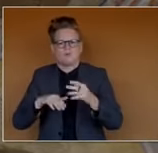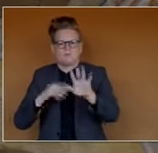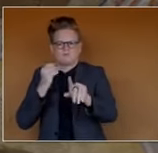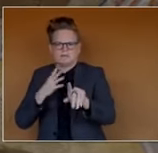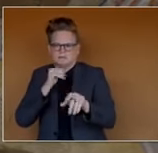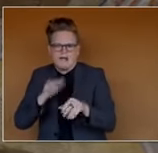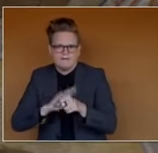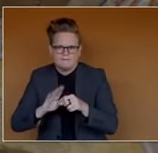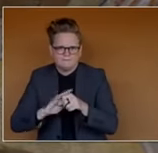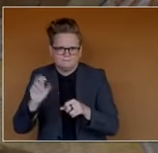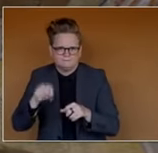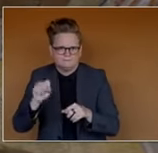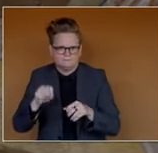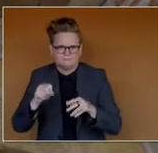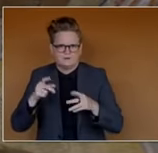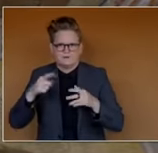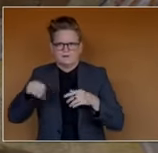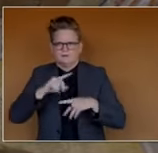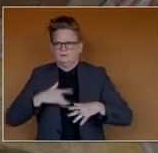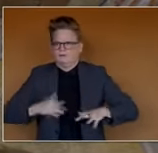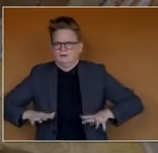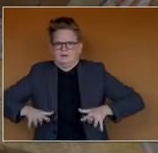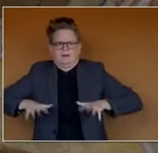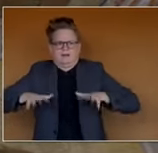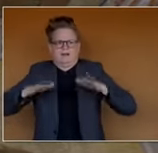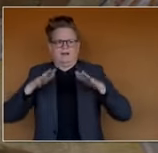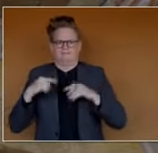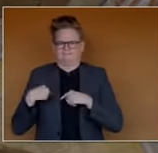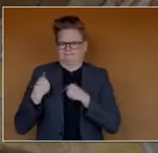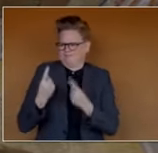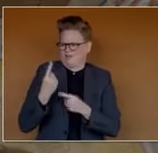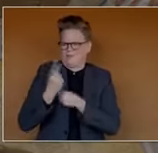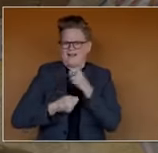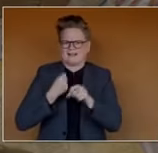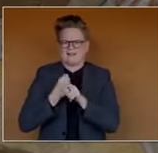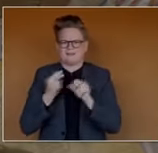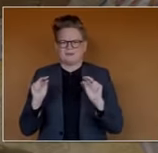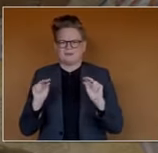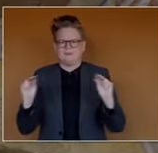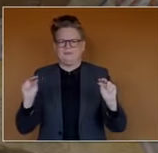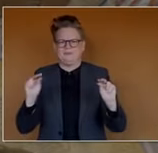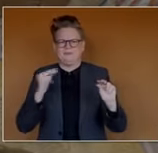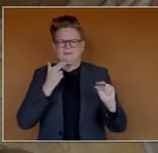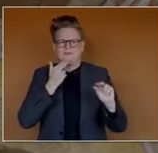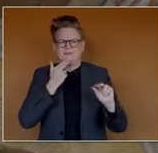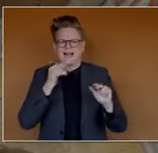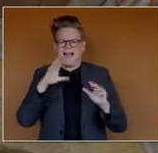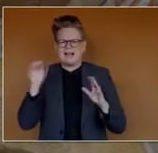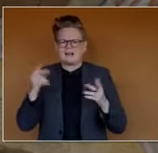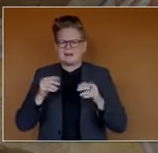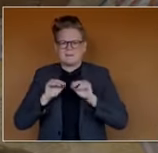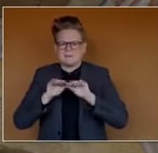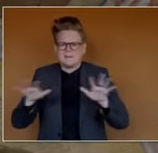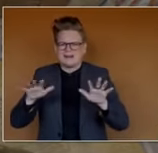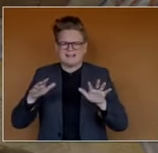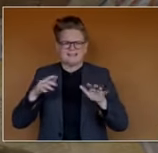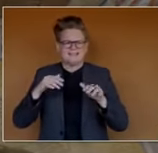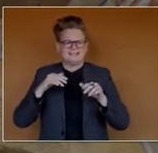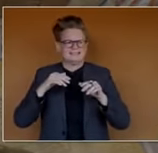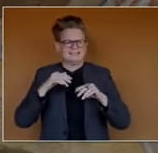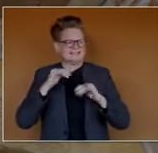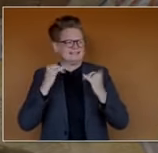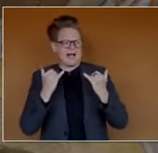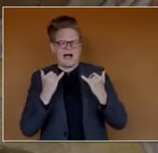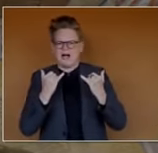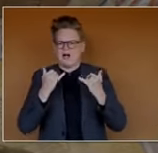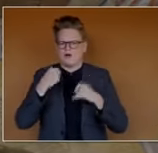the course of the last year plus in this pandemic-induced recession. And that's why today we'll be announcing our desire, our